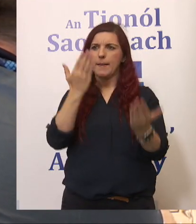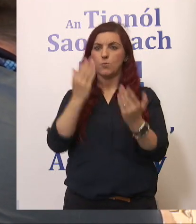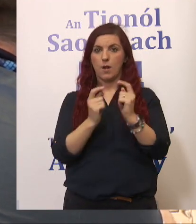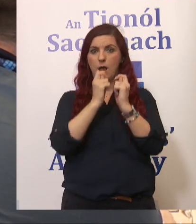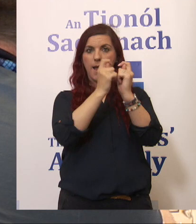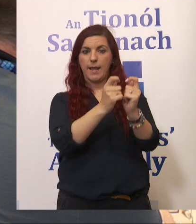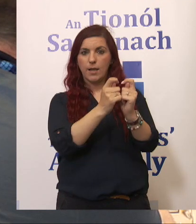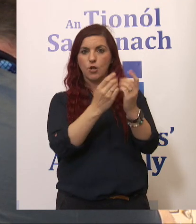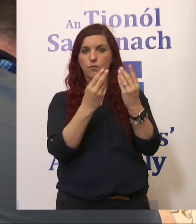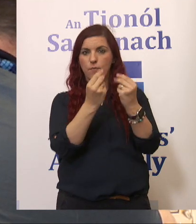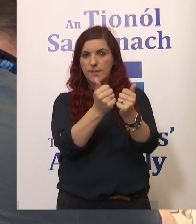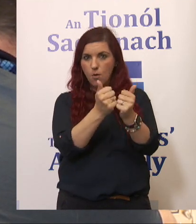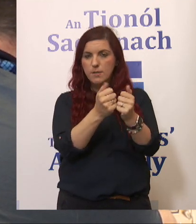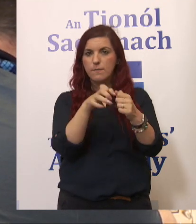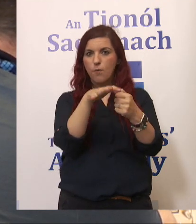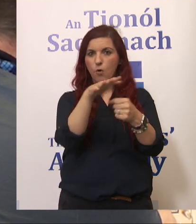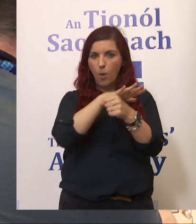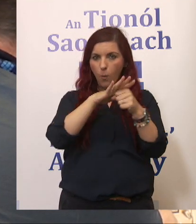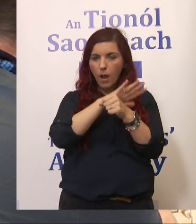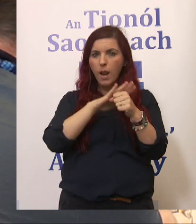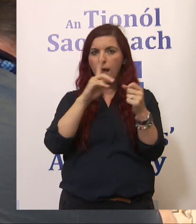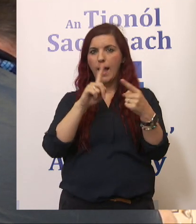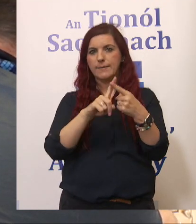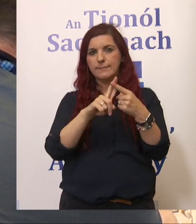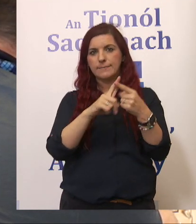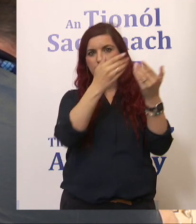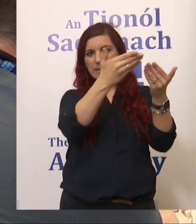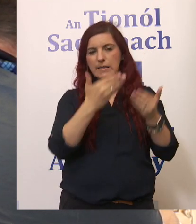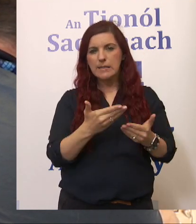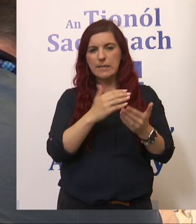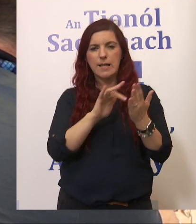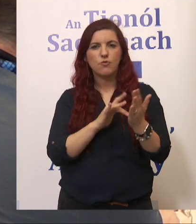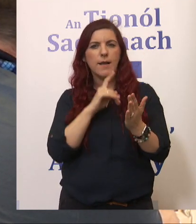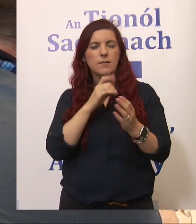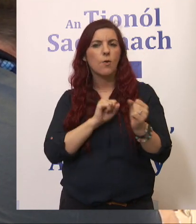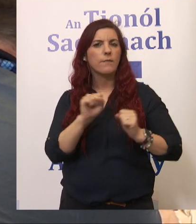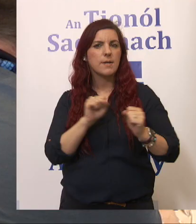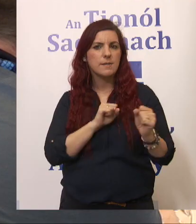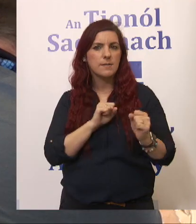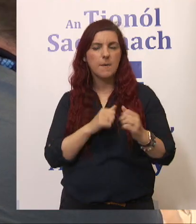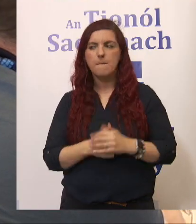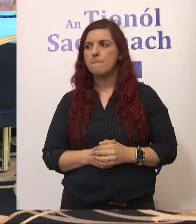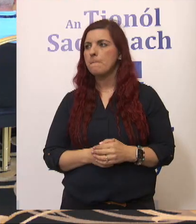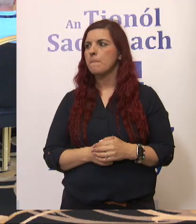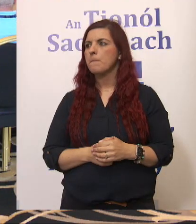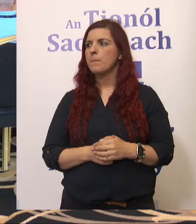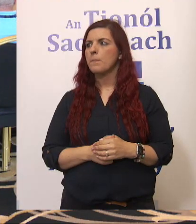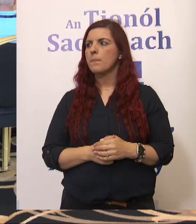of resources between local and centralised services, and are the results of these decisions monitored?